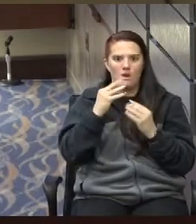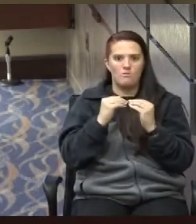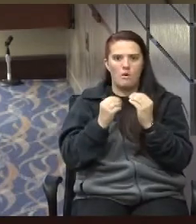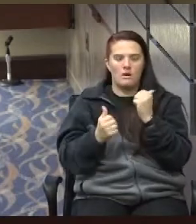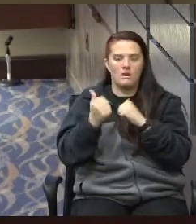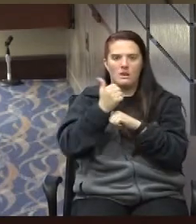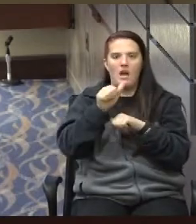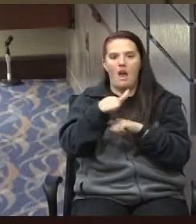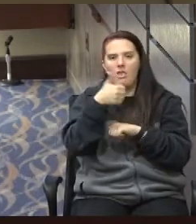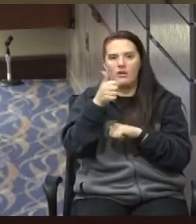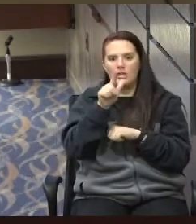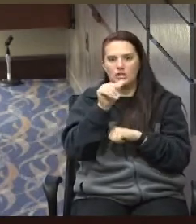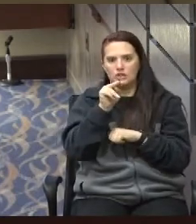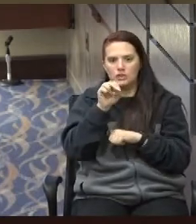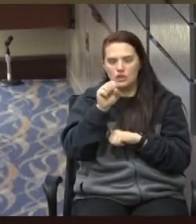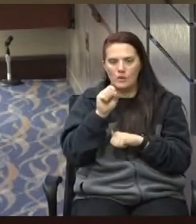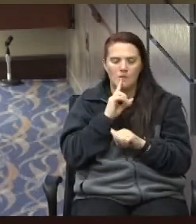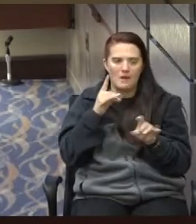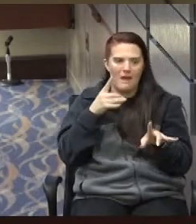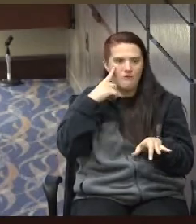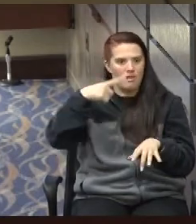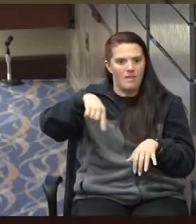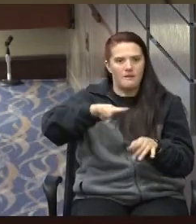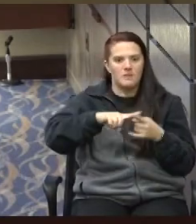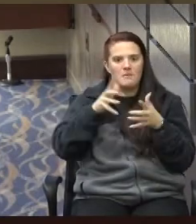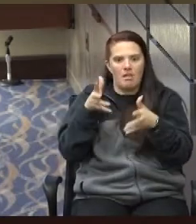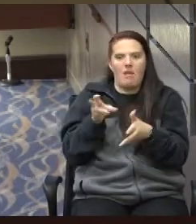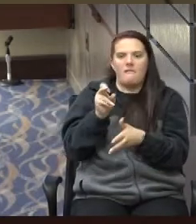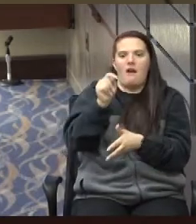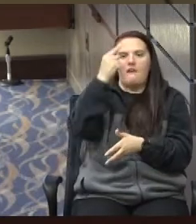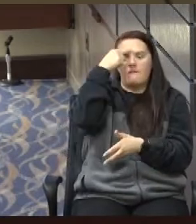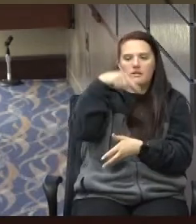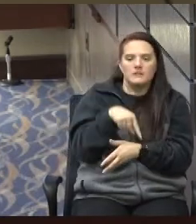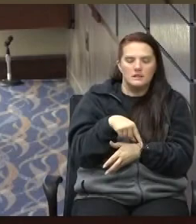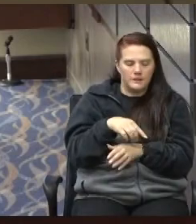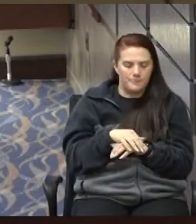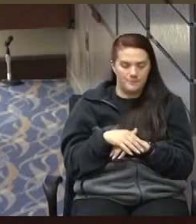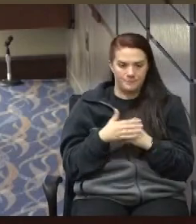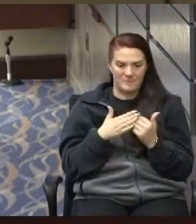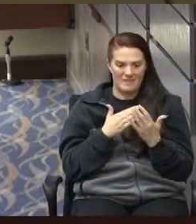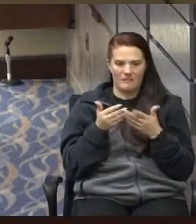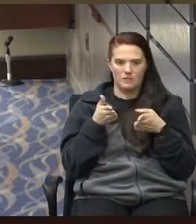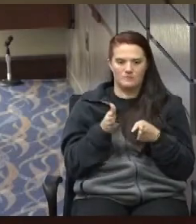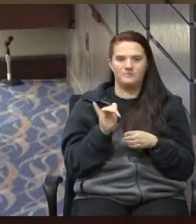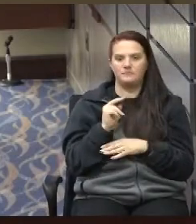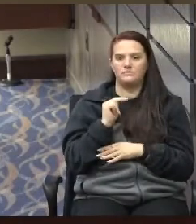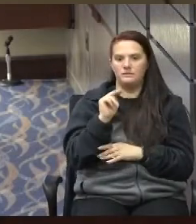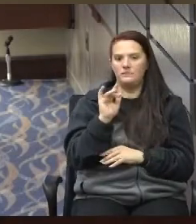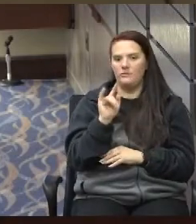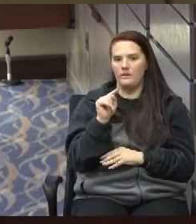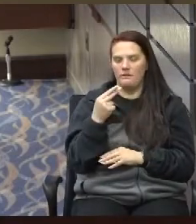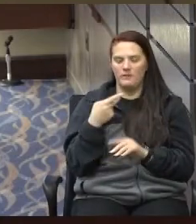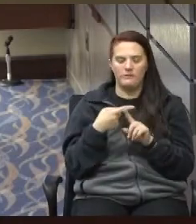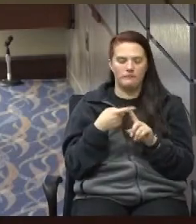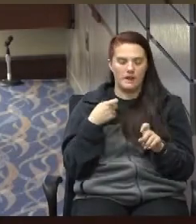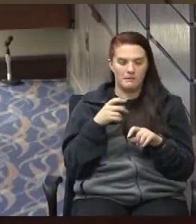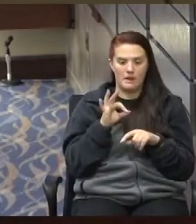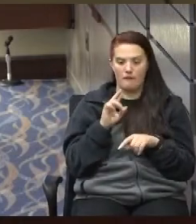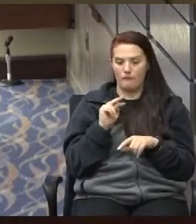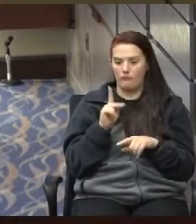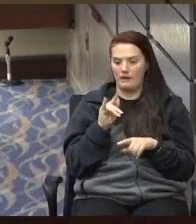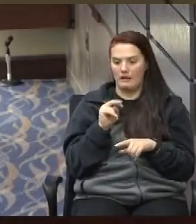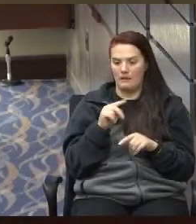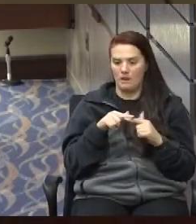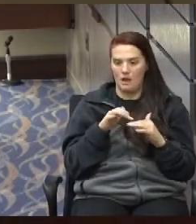other zones, and so would hate for them to be left out of this. Even streets like North 25th running from Franklin all the way